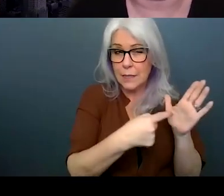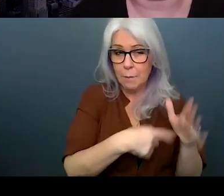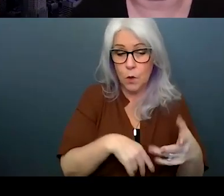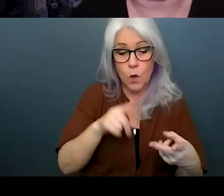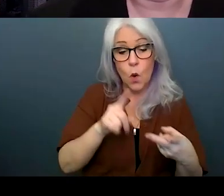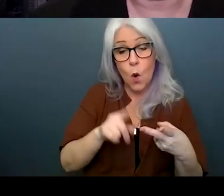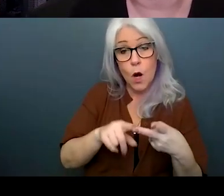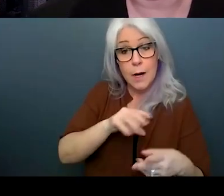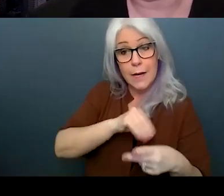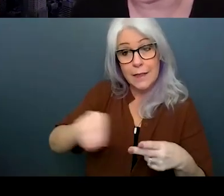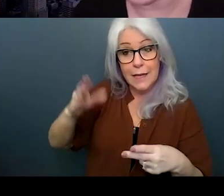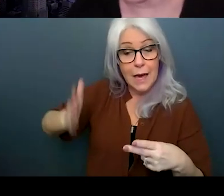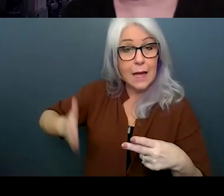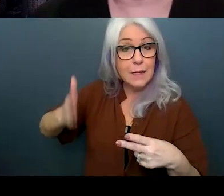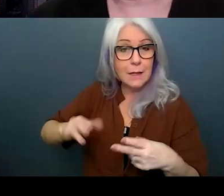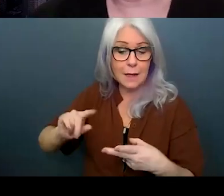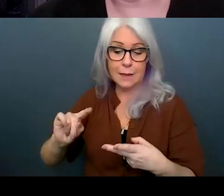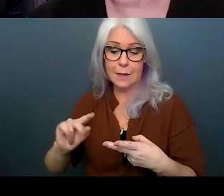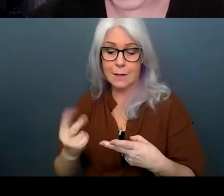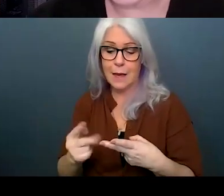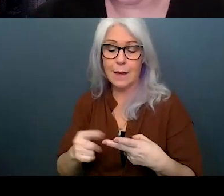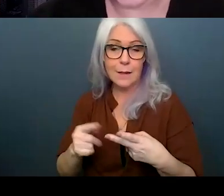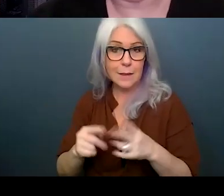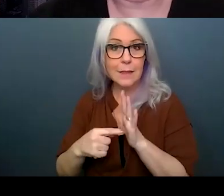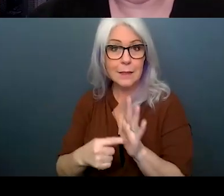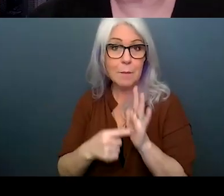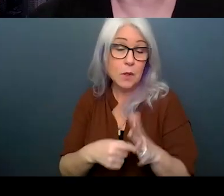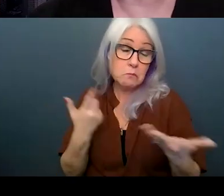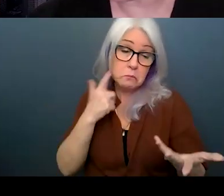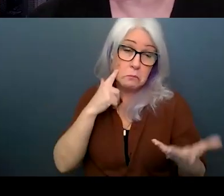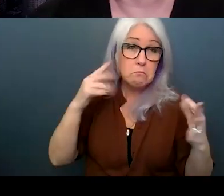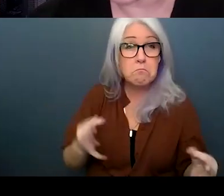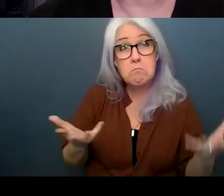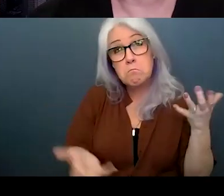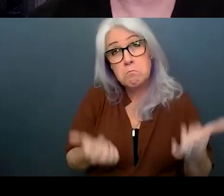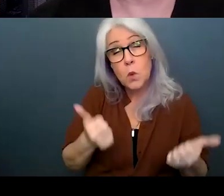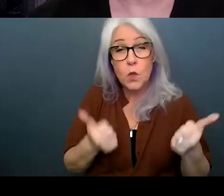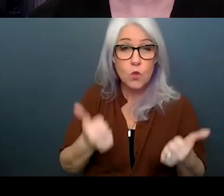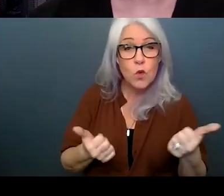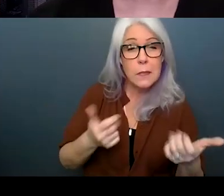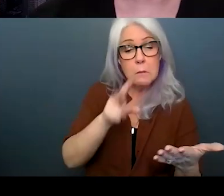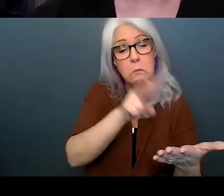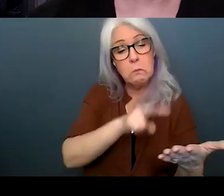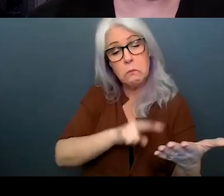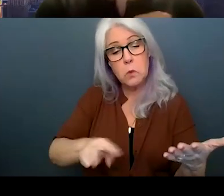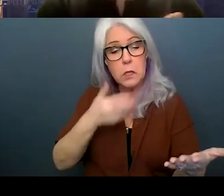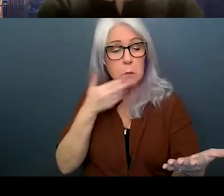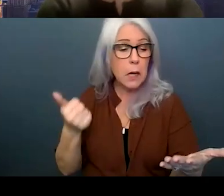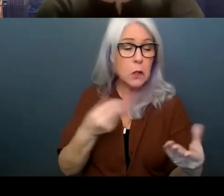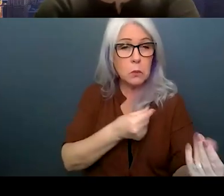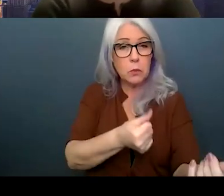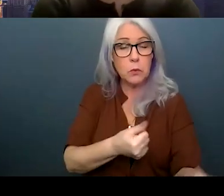the parentheses, like the second. Best way to decide is really to think about which one reads better. I